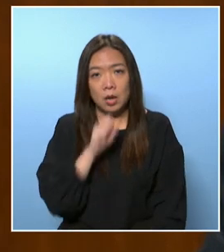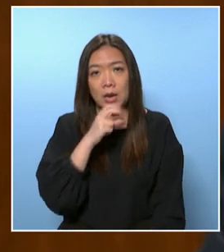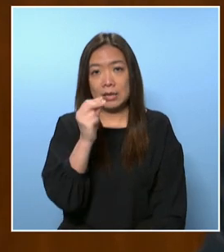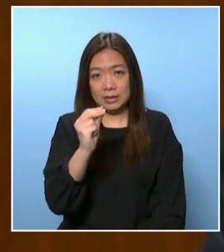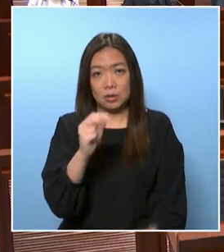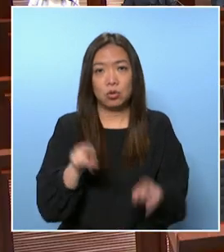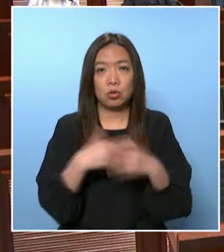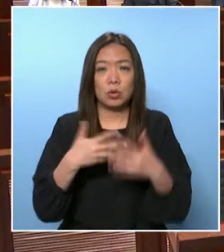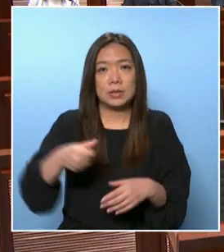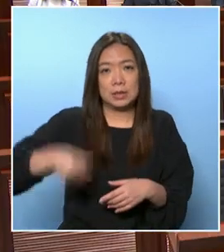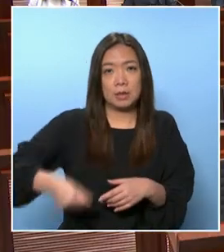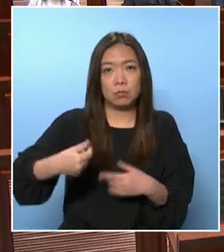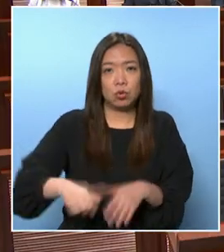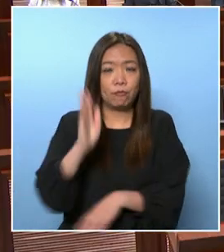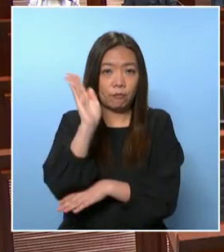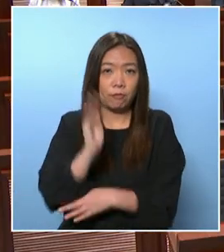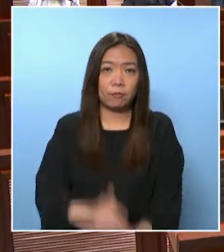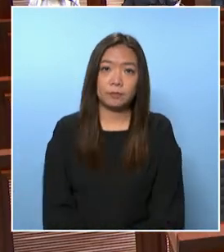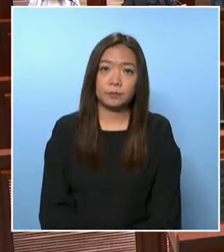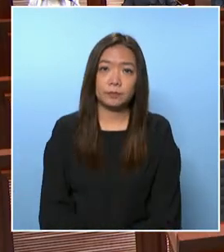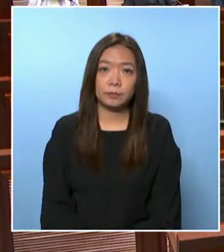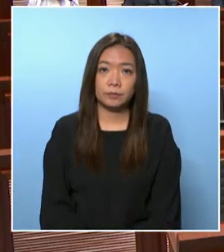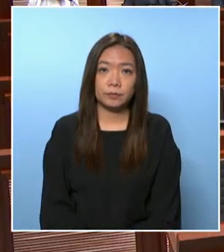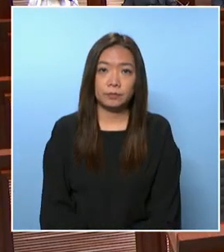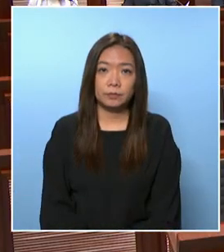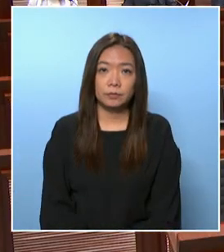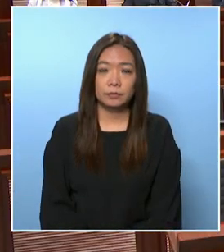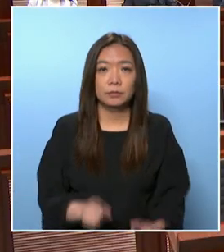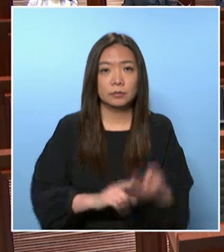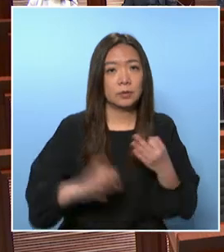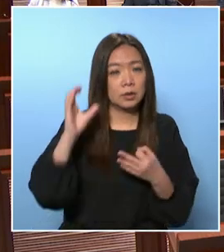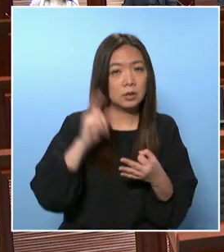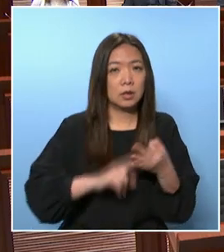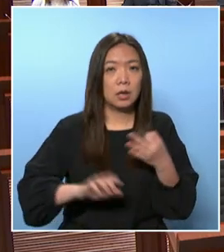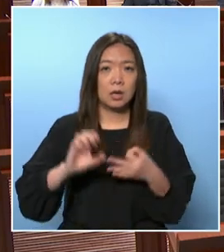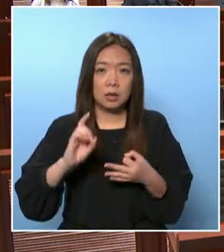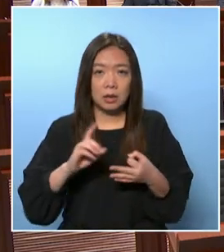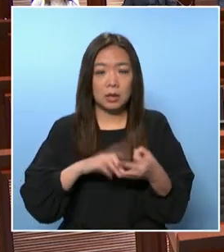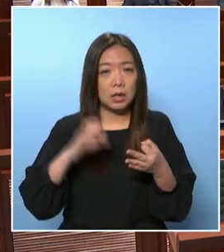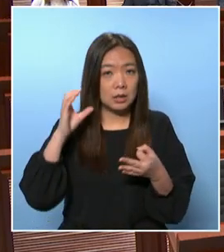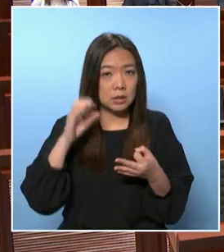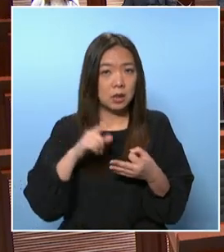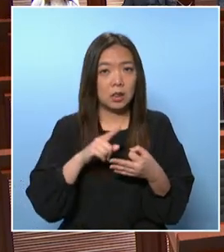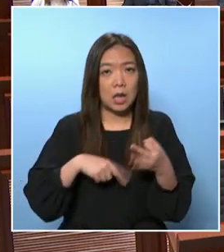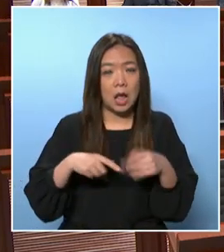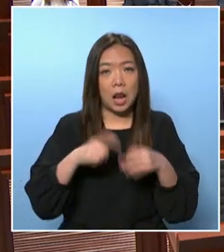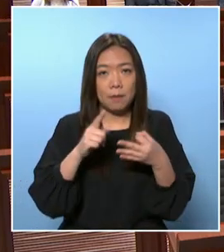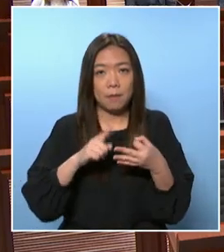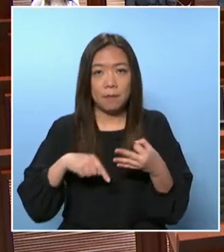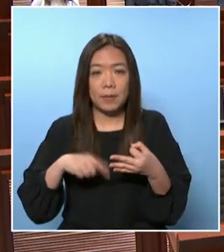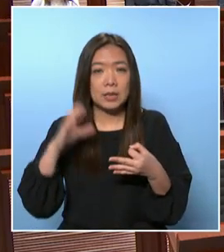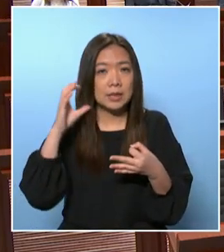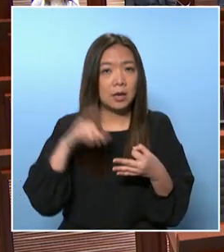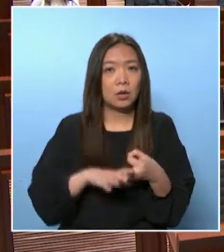in this regard. There are 7 members who have pressed the button to speak. Mr. Chen Kim-puk, Dr. Tzit-yuen,